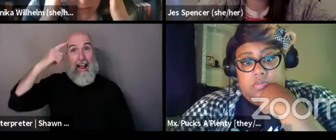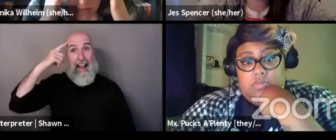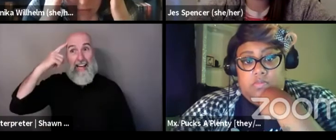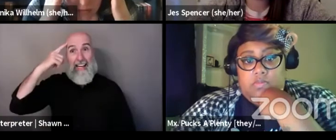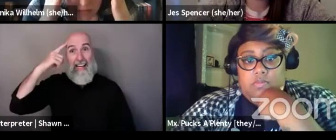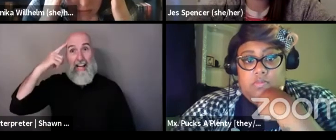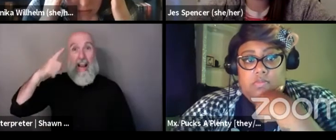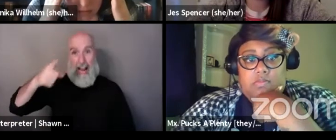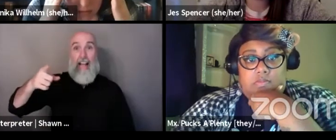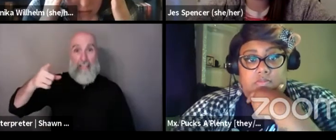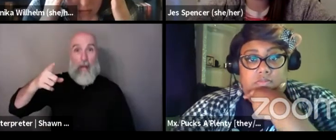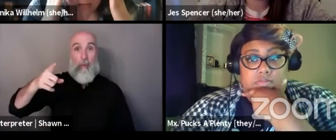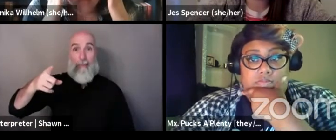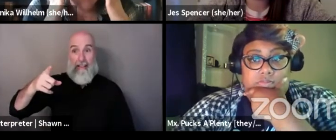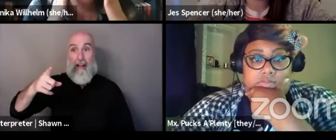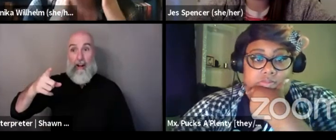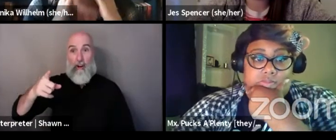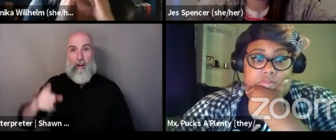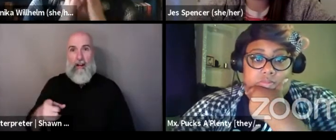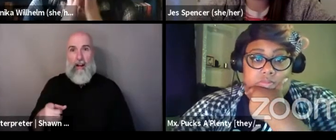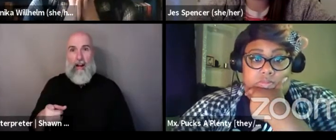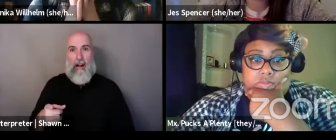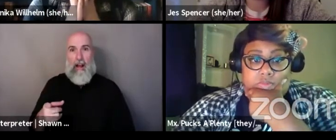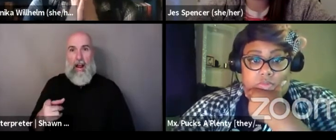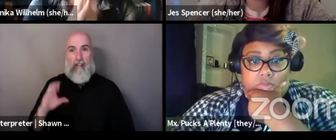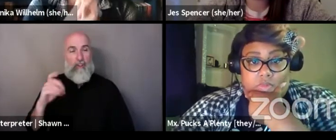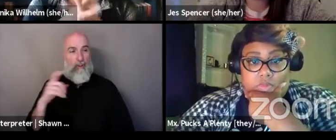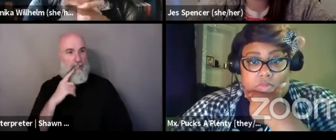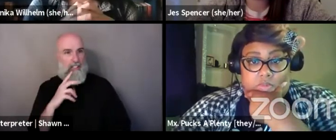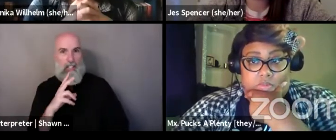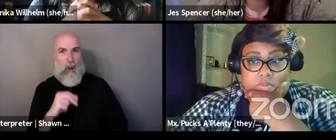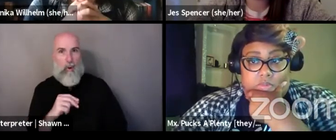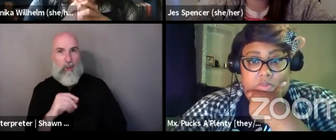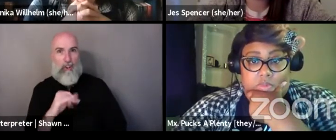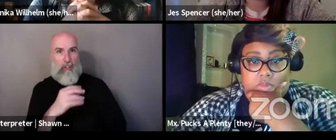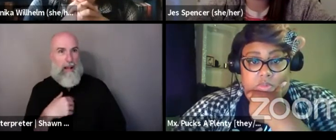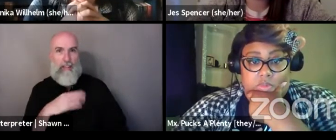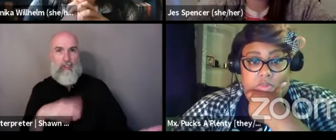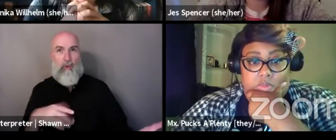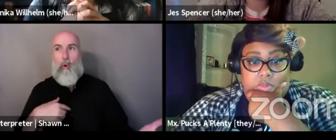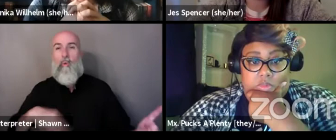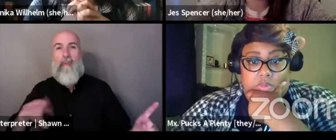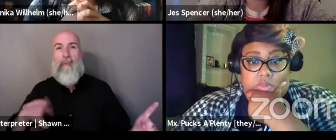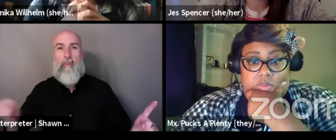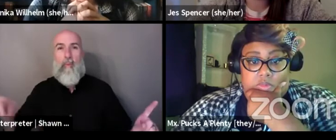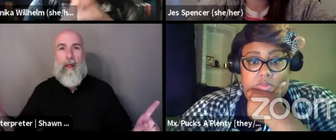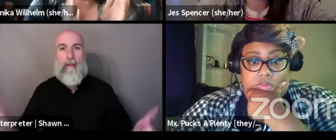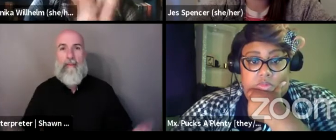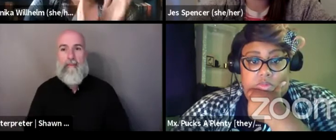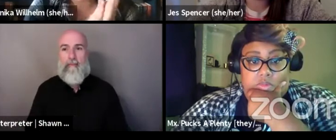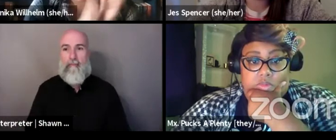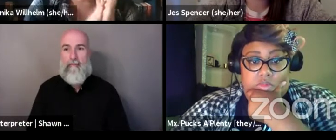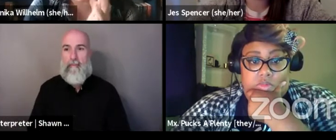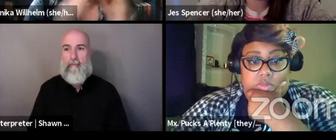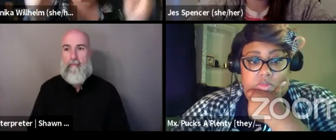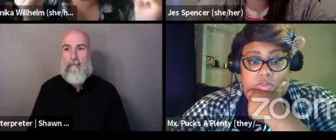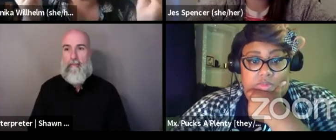absolutely, I will be there. And Cheryl was like, absolutely not. Jasmine has children. We'll find someone else.